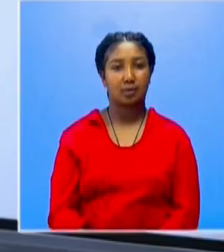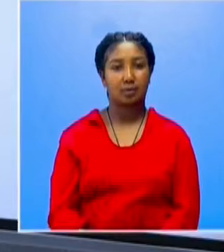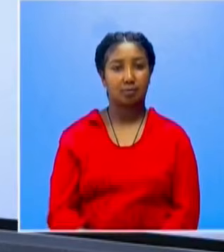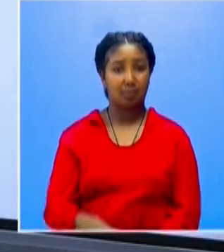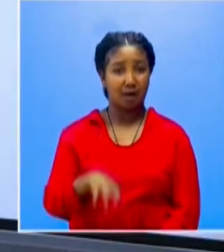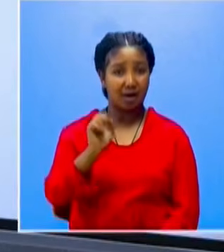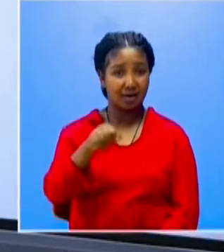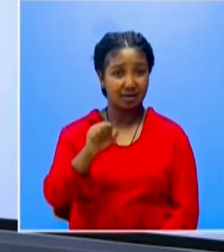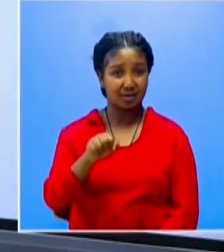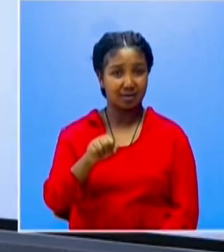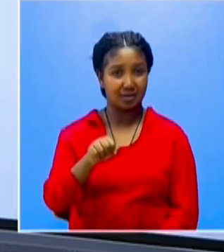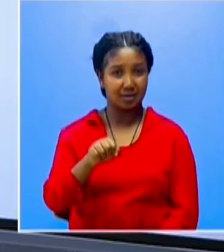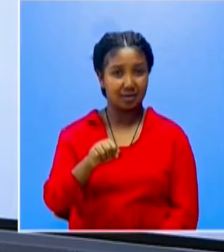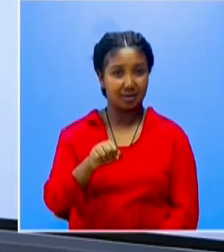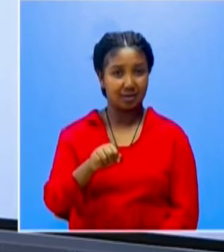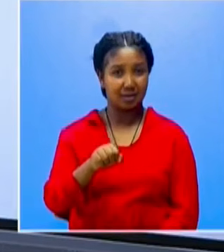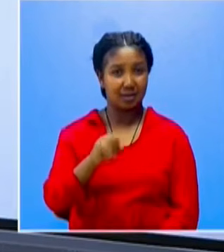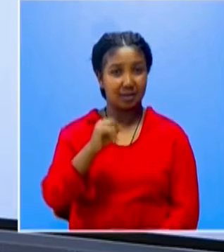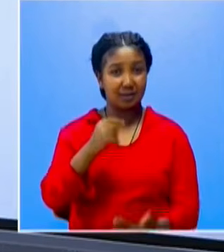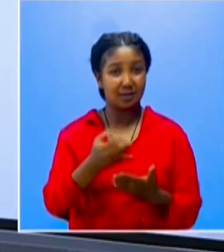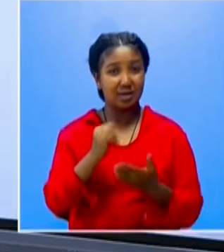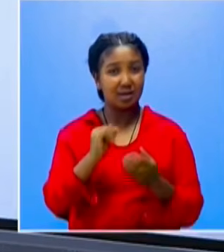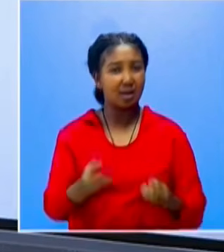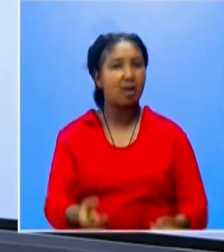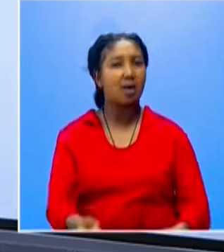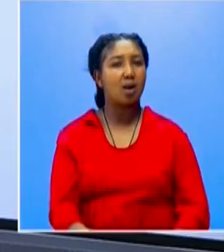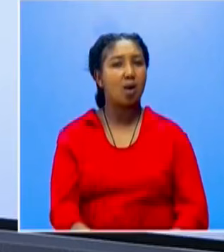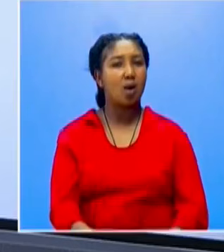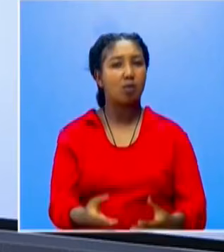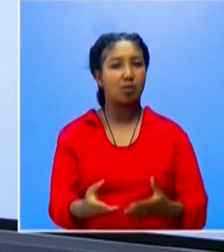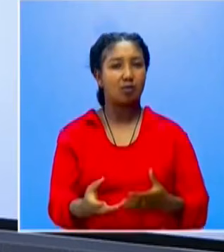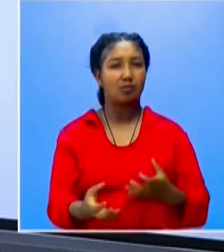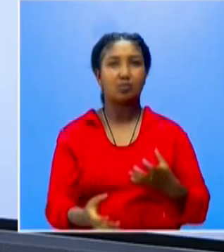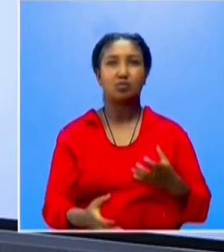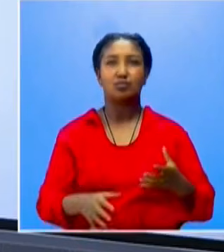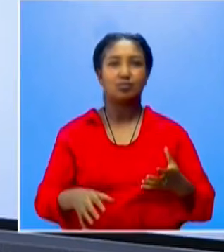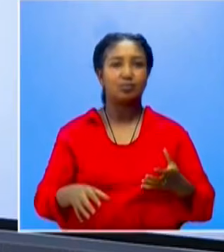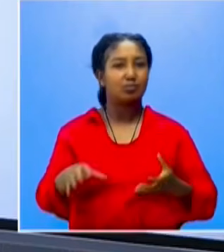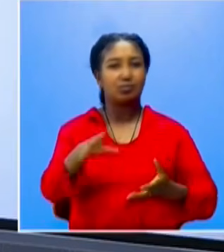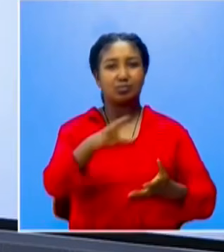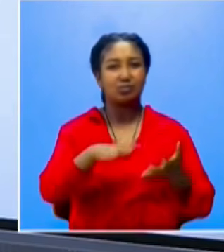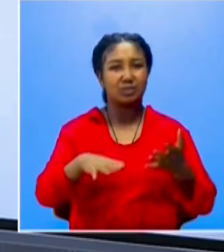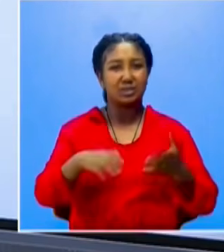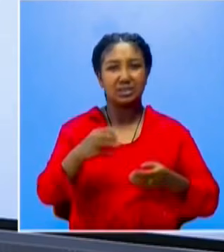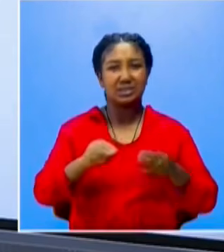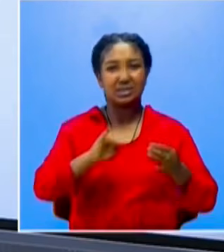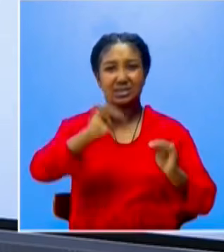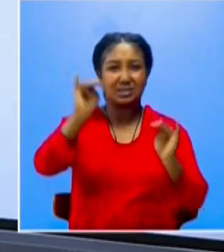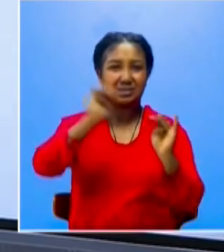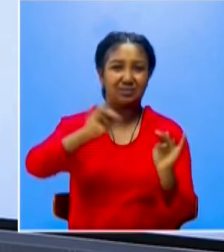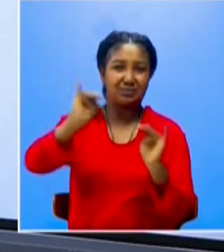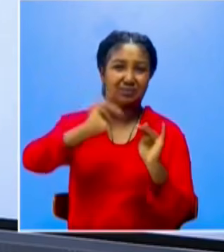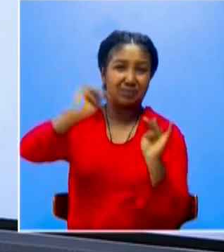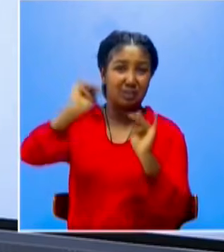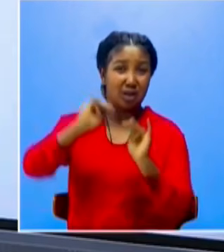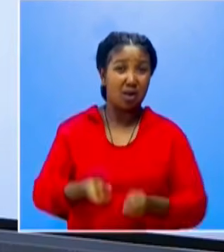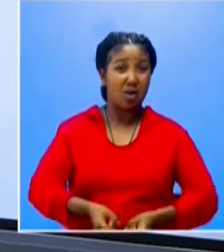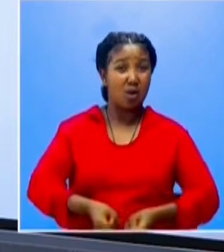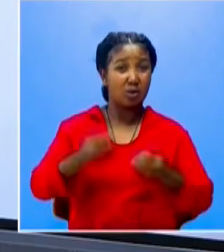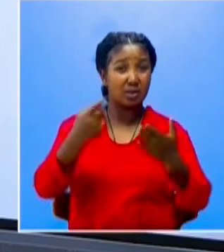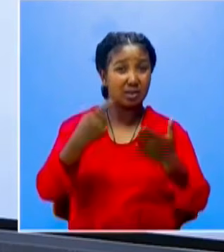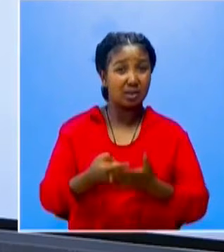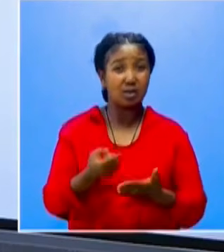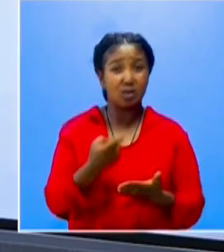Yeah? If there is a lot of smoke in your surrounding, and if there